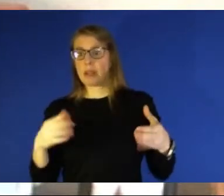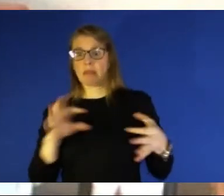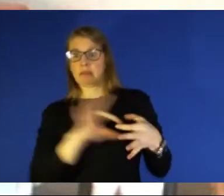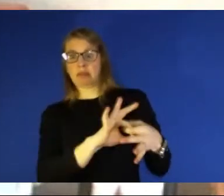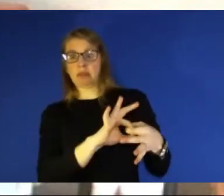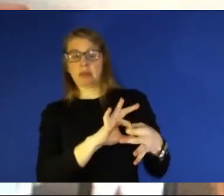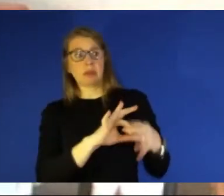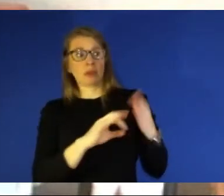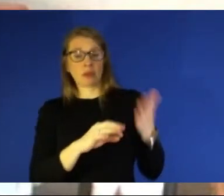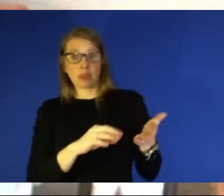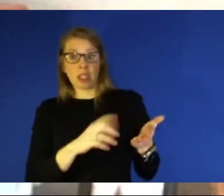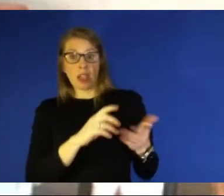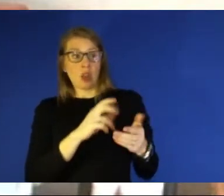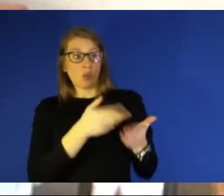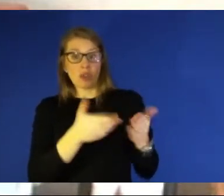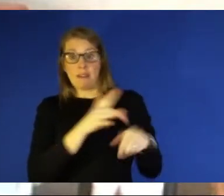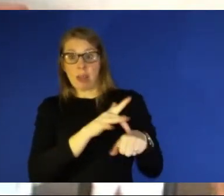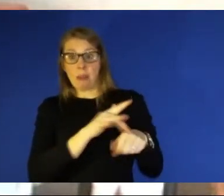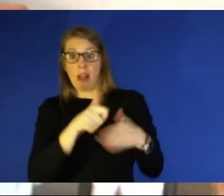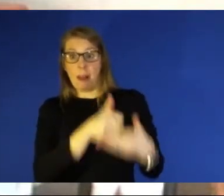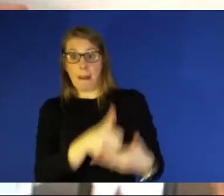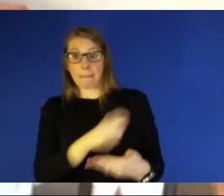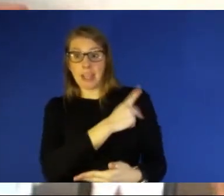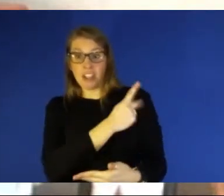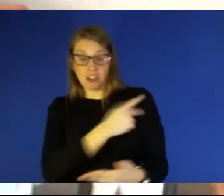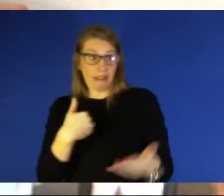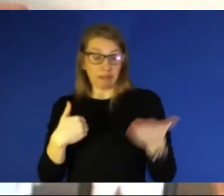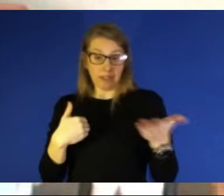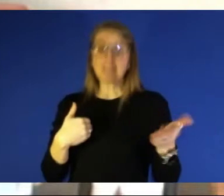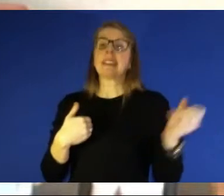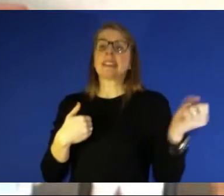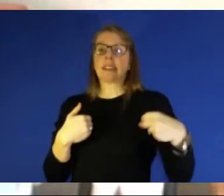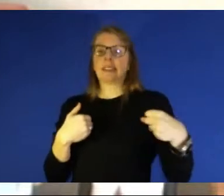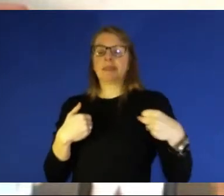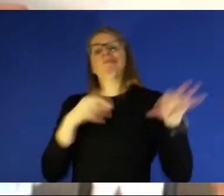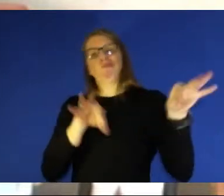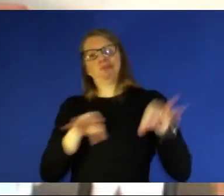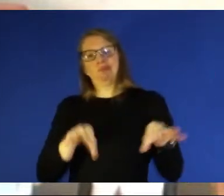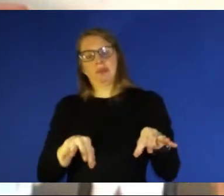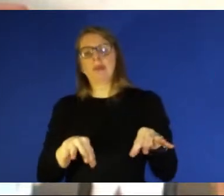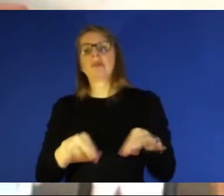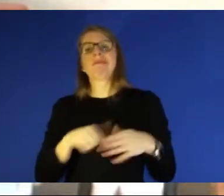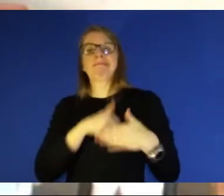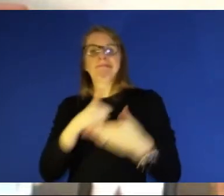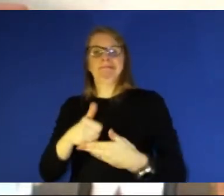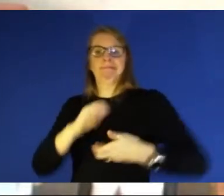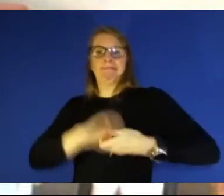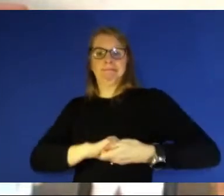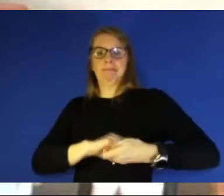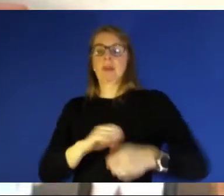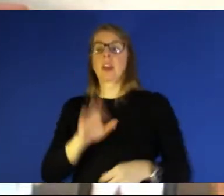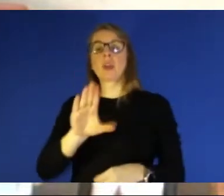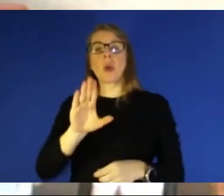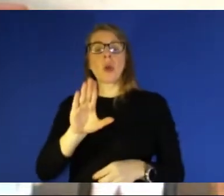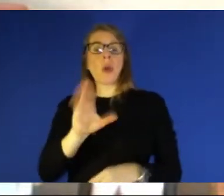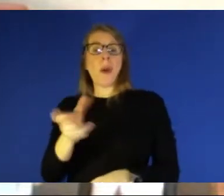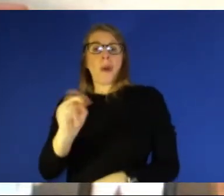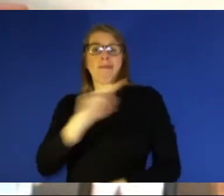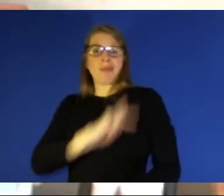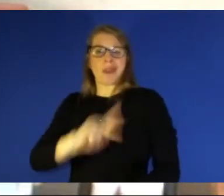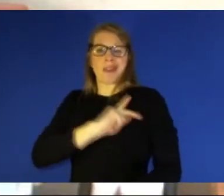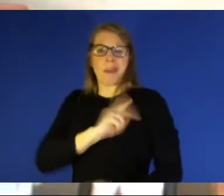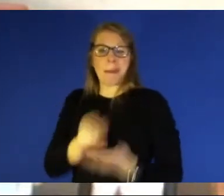help patients. But, when you think about your own personal budget, really sit down and make